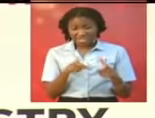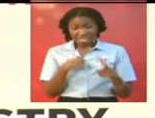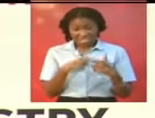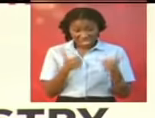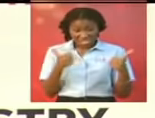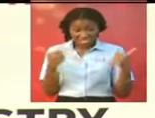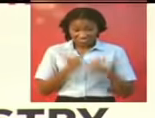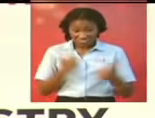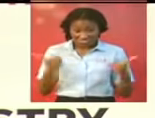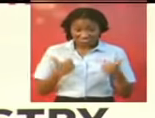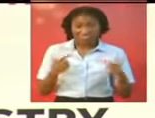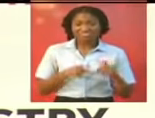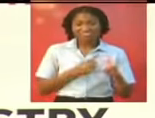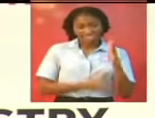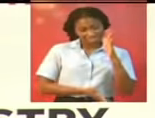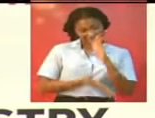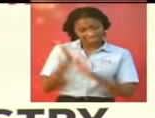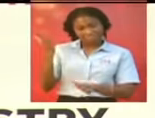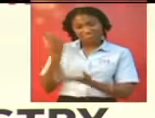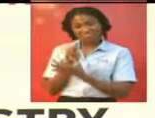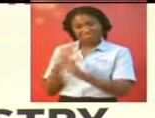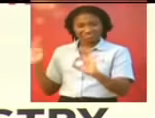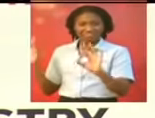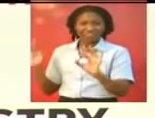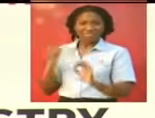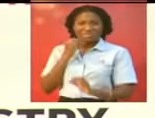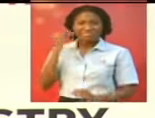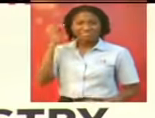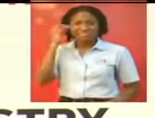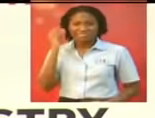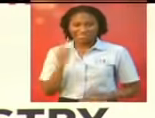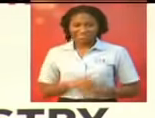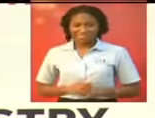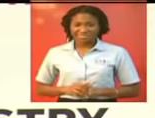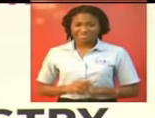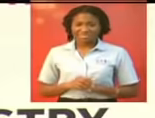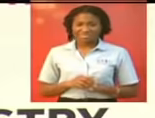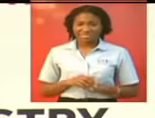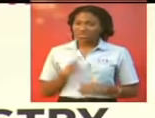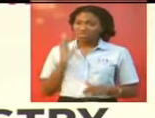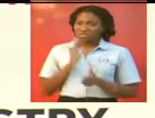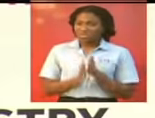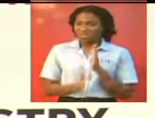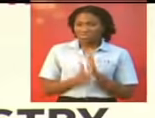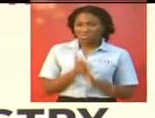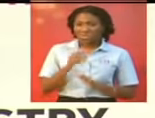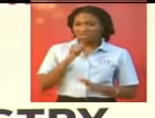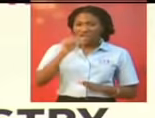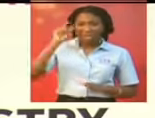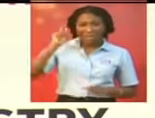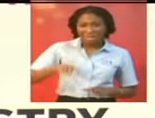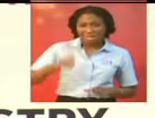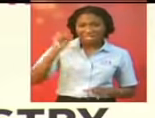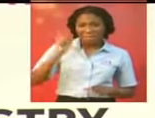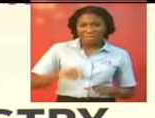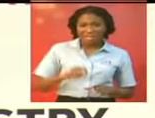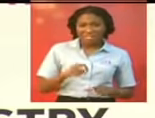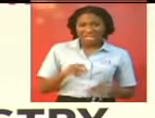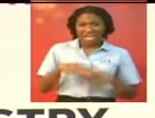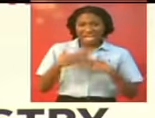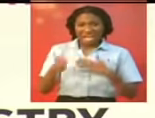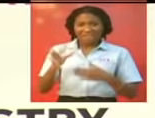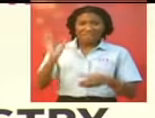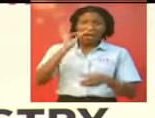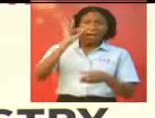and Tobago, and we have consistently done so. So the negative upon discharge is not a requirement as a national